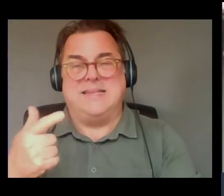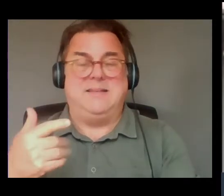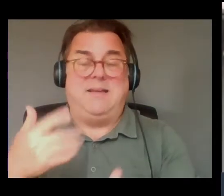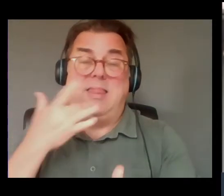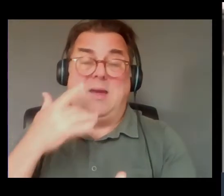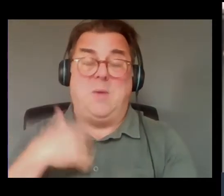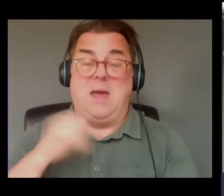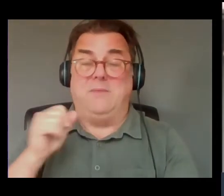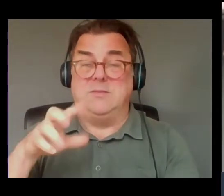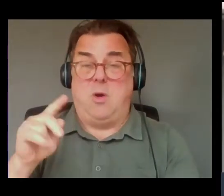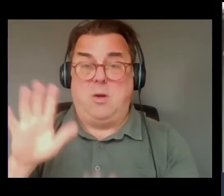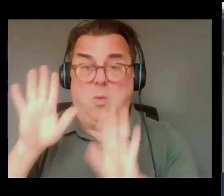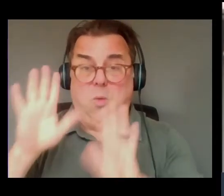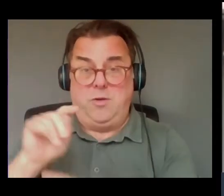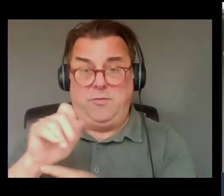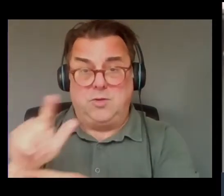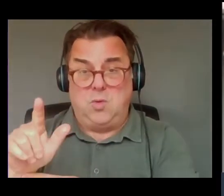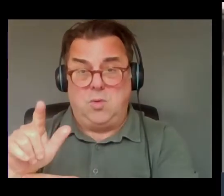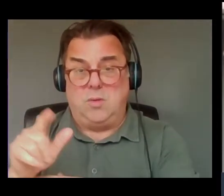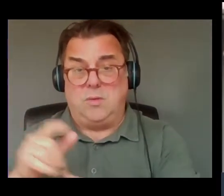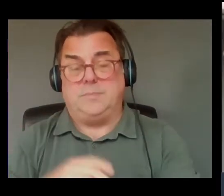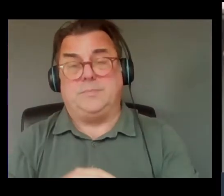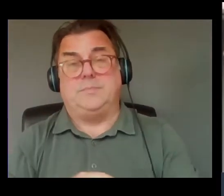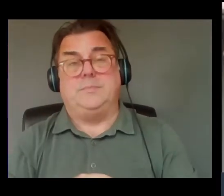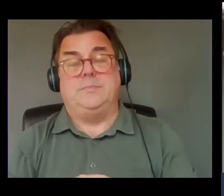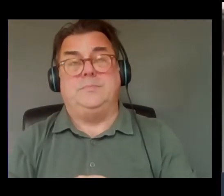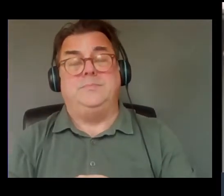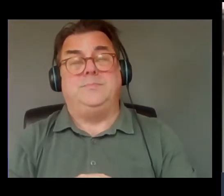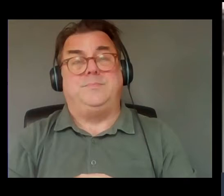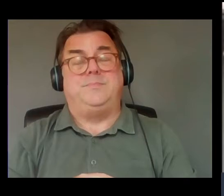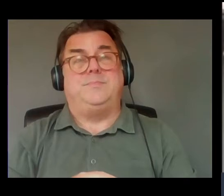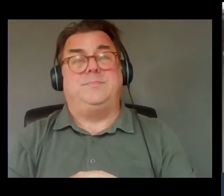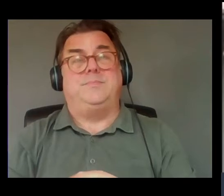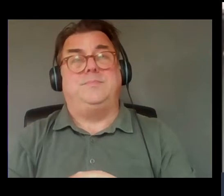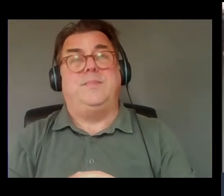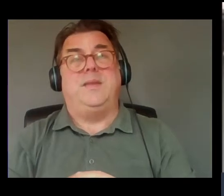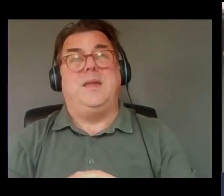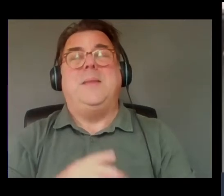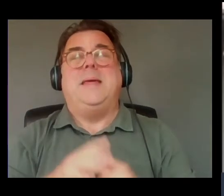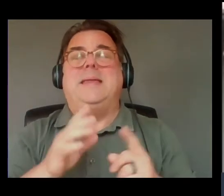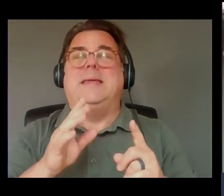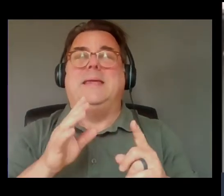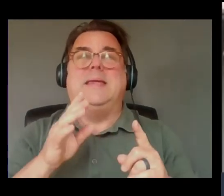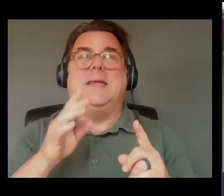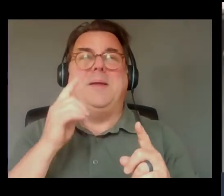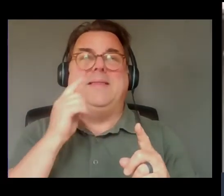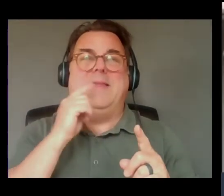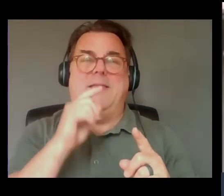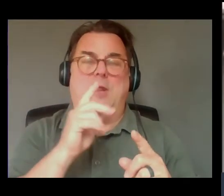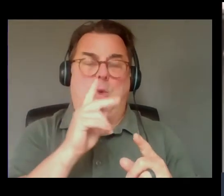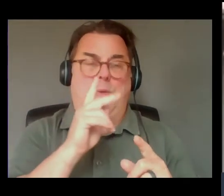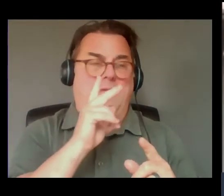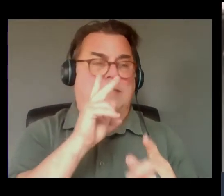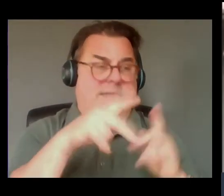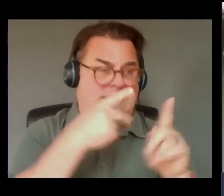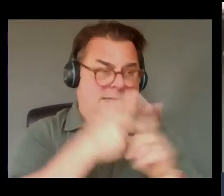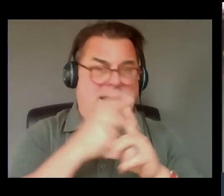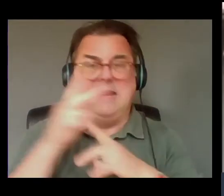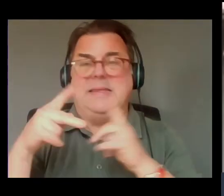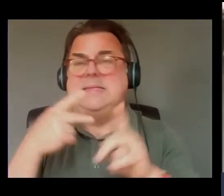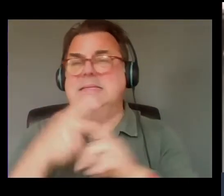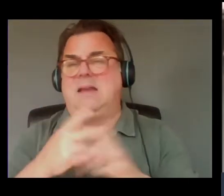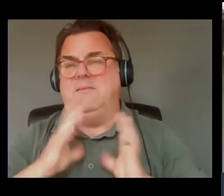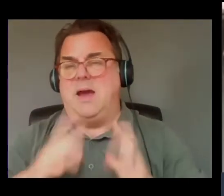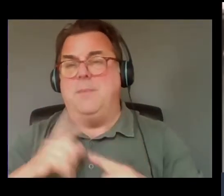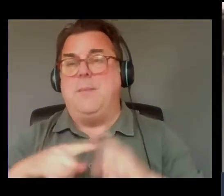But as soon as you go outside of these individual boxes or use cases, for example, maybe you